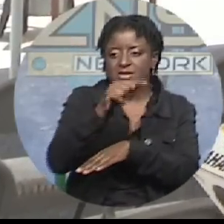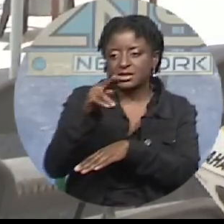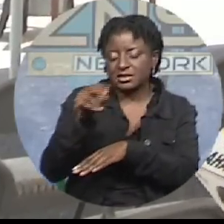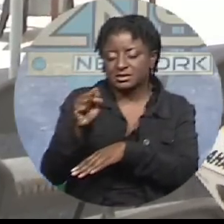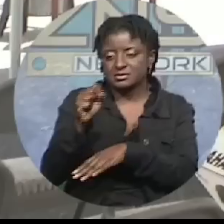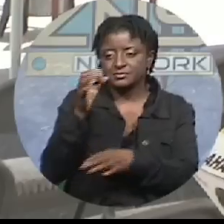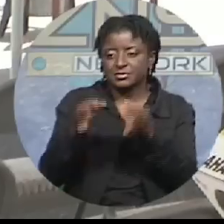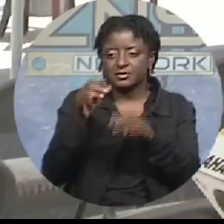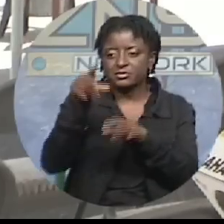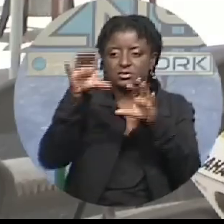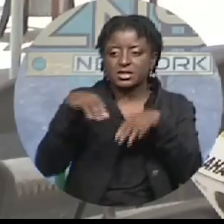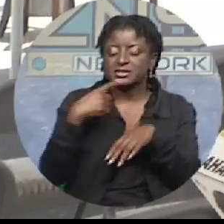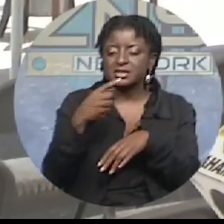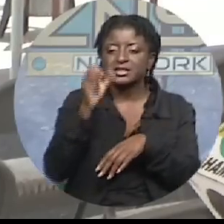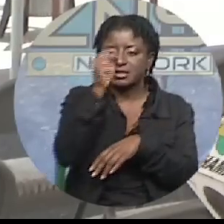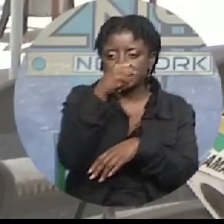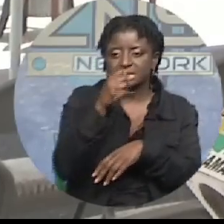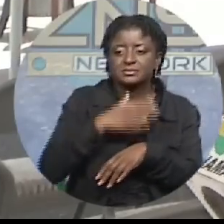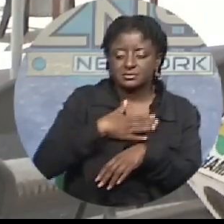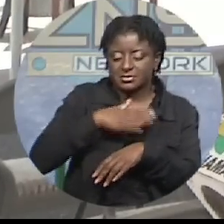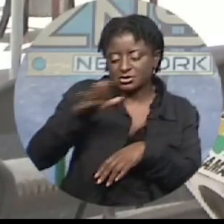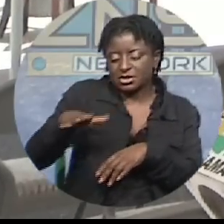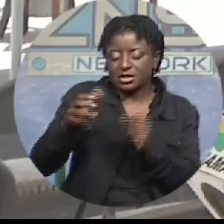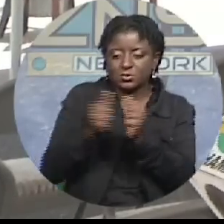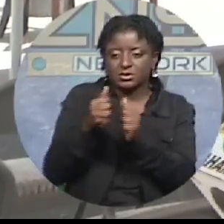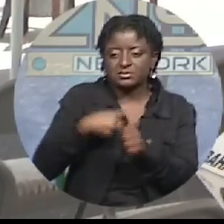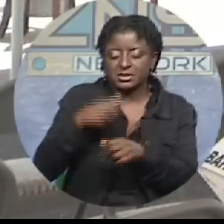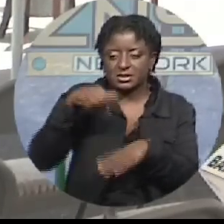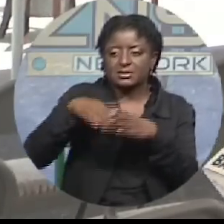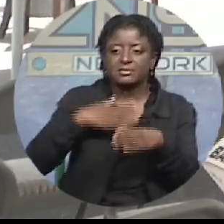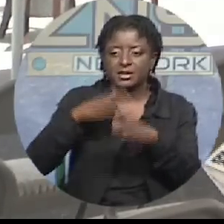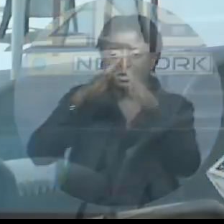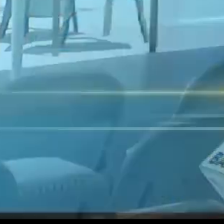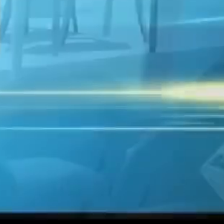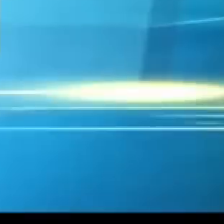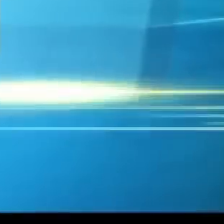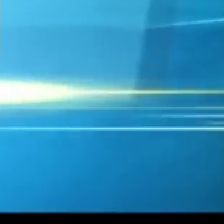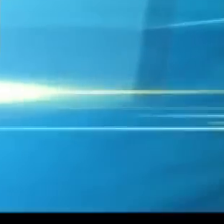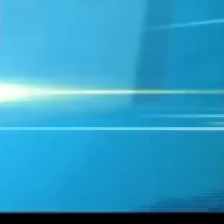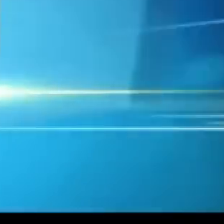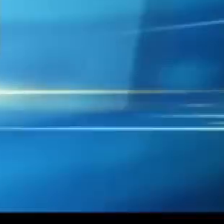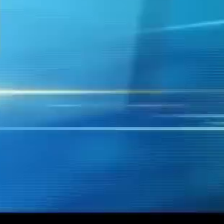yes, I do, my child is with me in my house, that's a good thing.